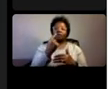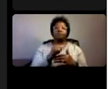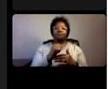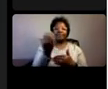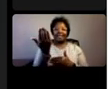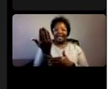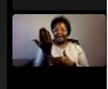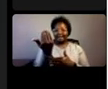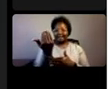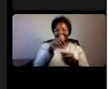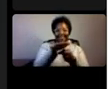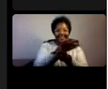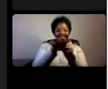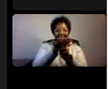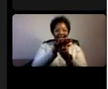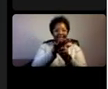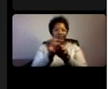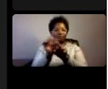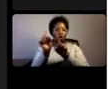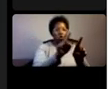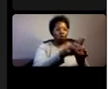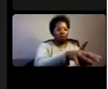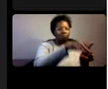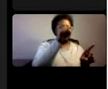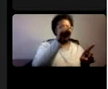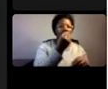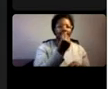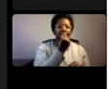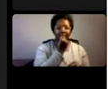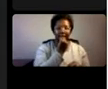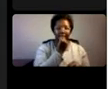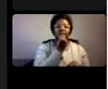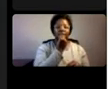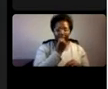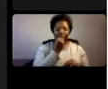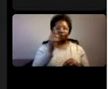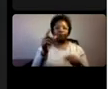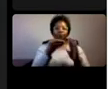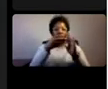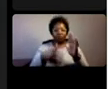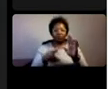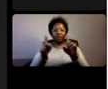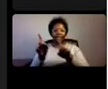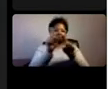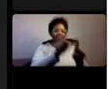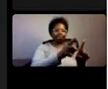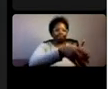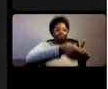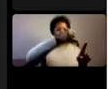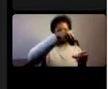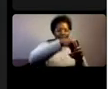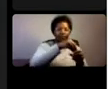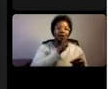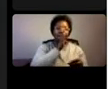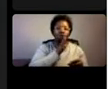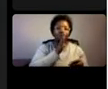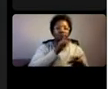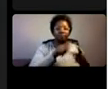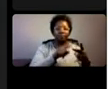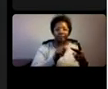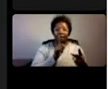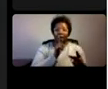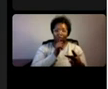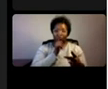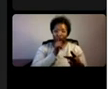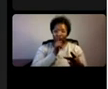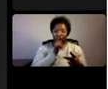sites across the district in all 8 wards. Students will be able to pick up a meal kit that contains breakfast and lunch as they